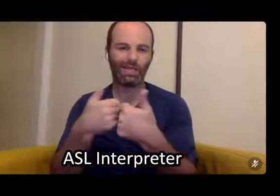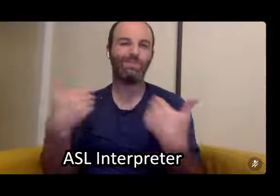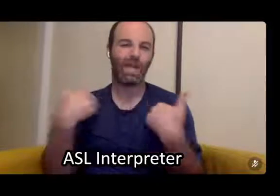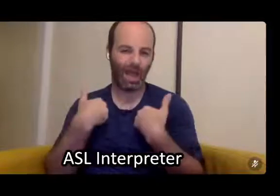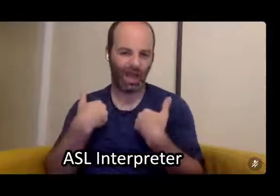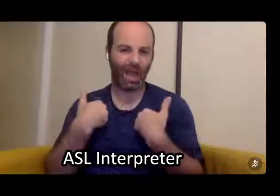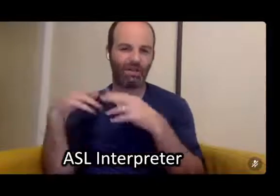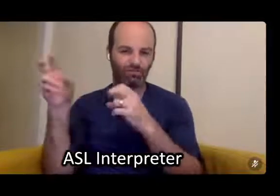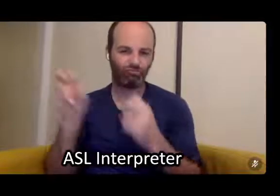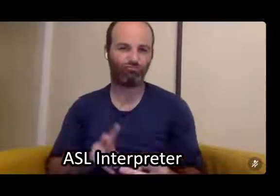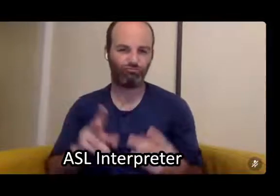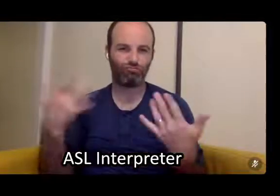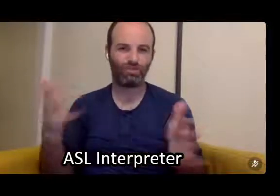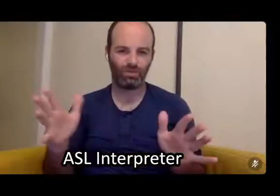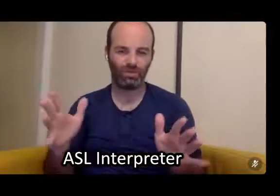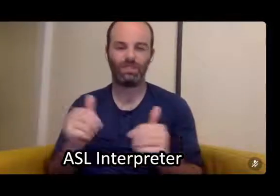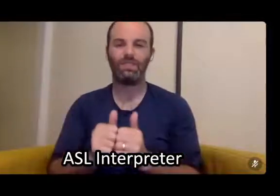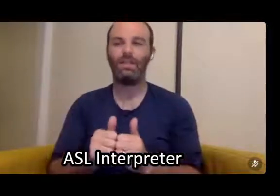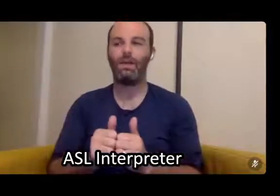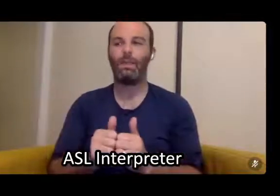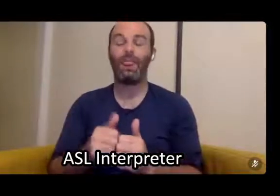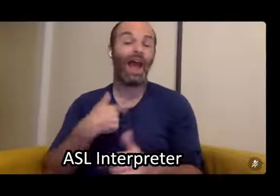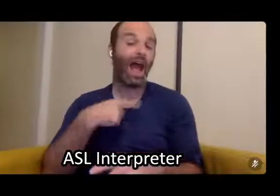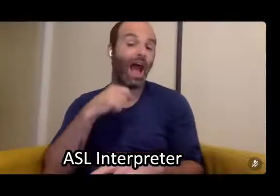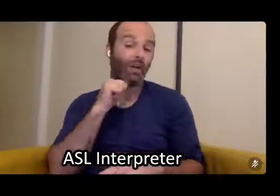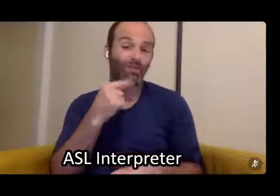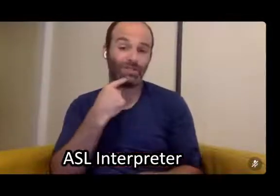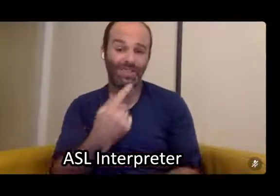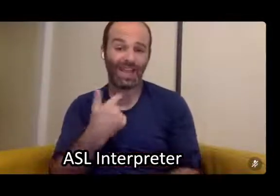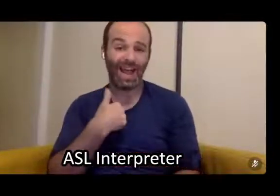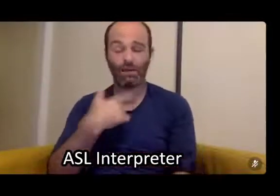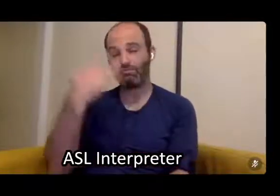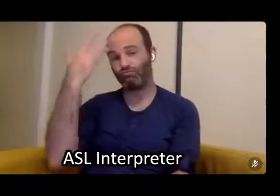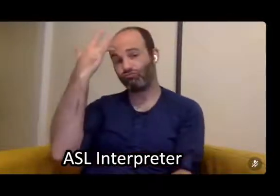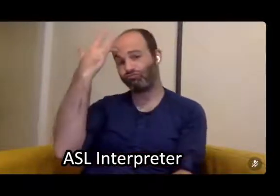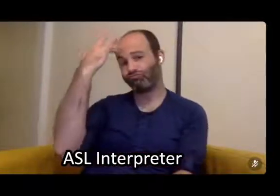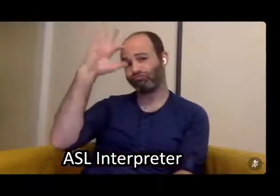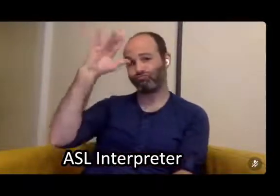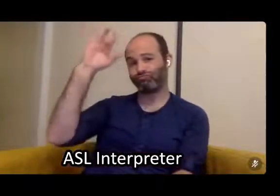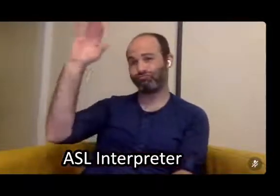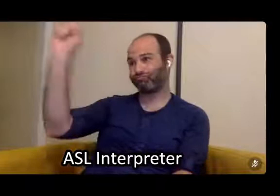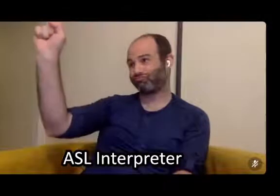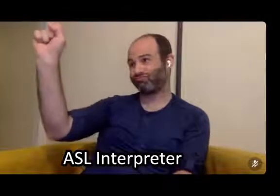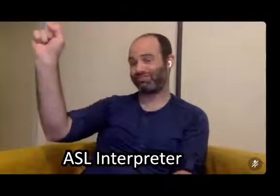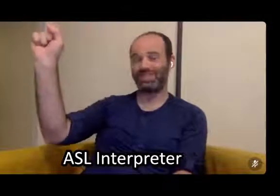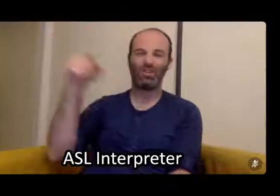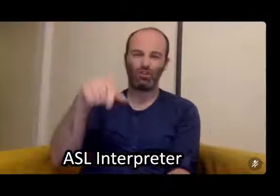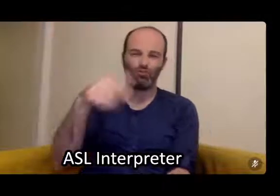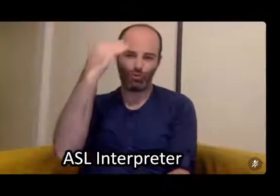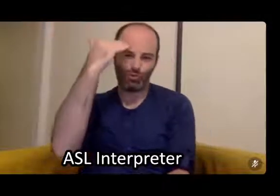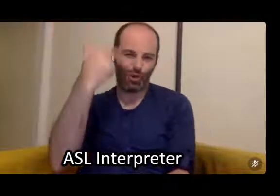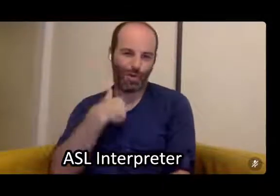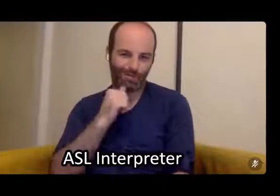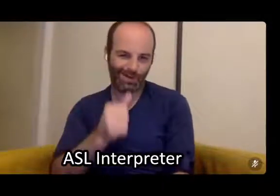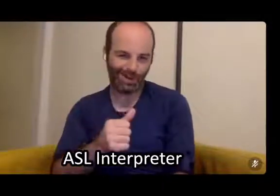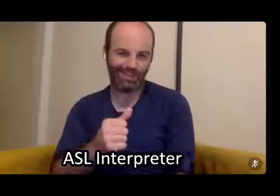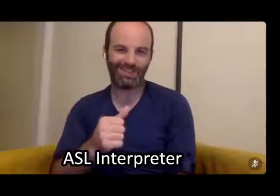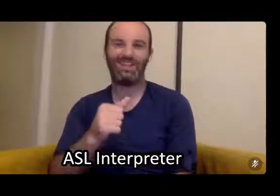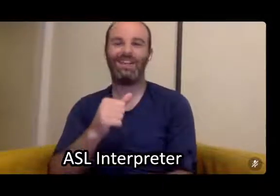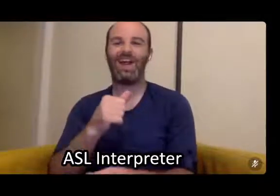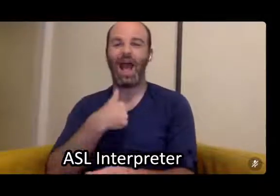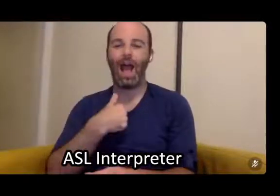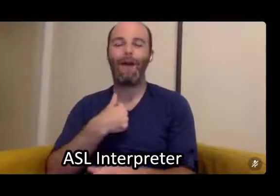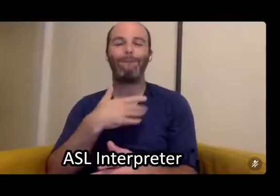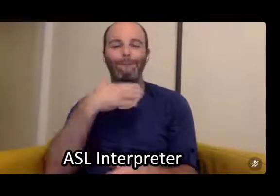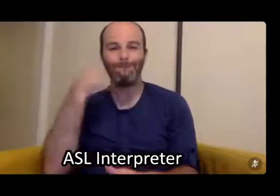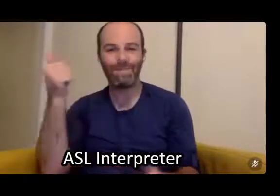to say I'm very intelligent because you know how I am. I'm quicker using the computer than I